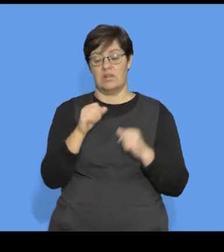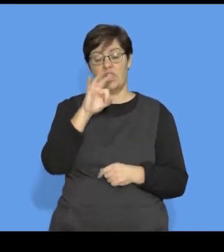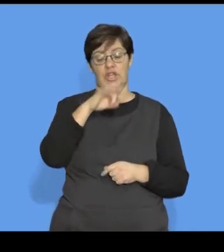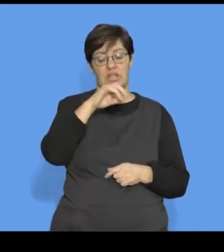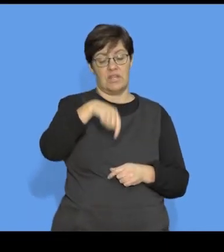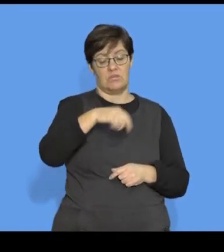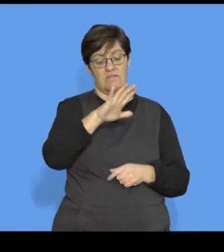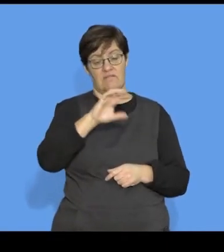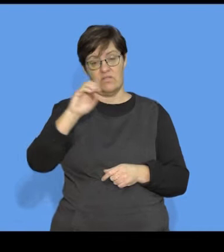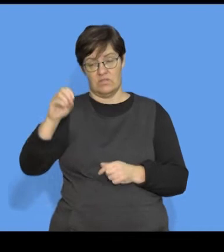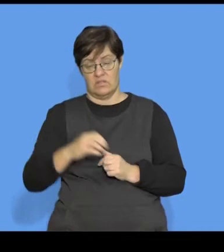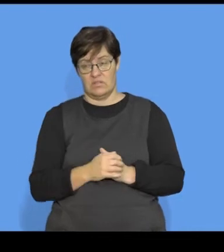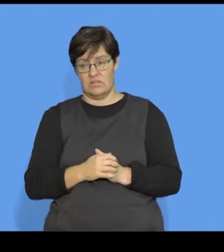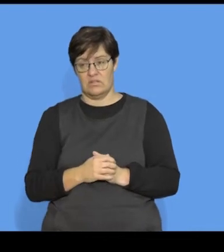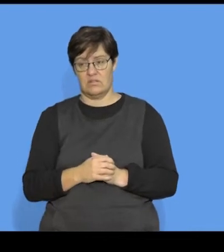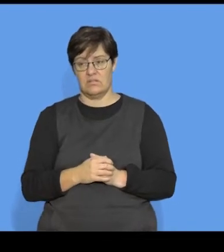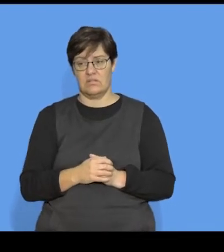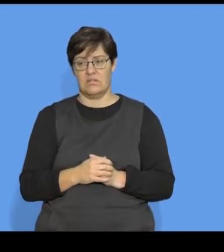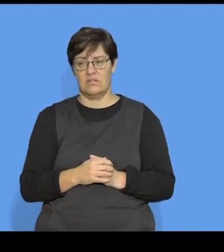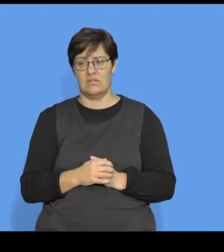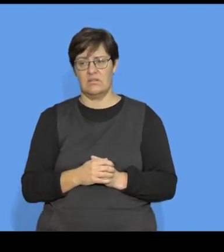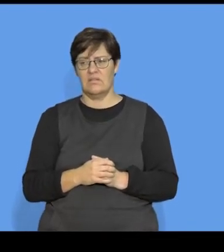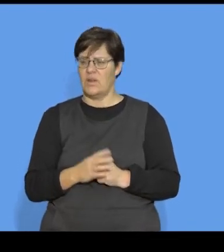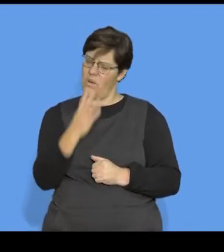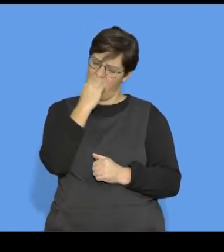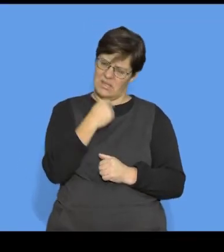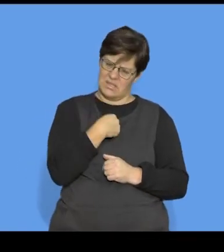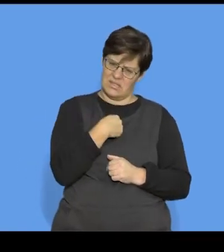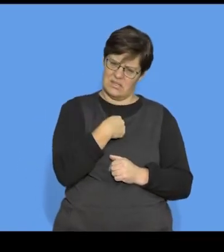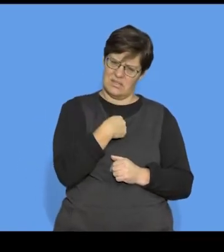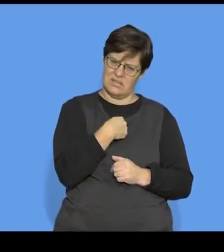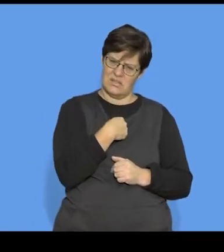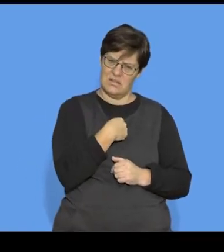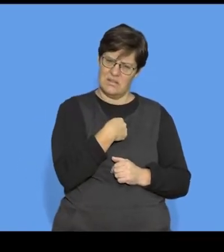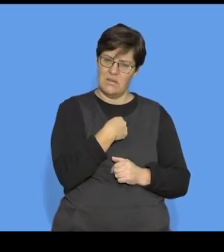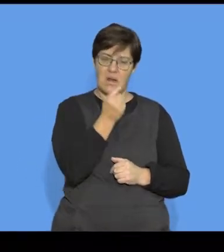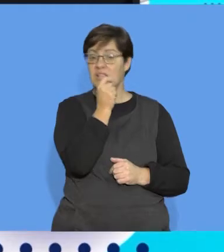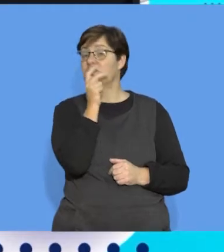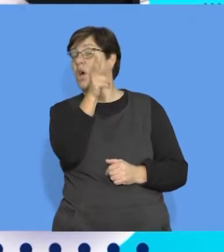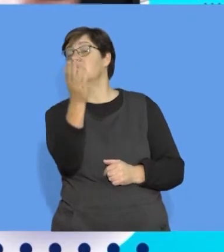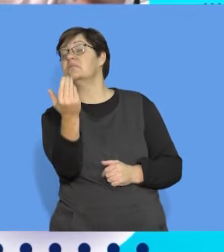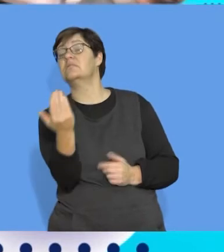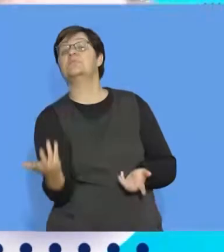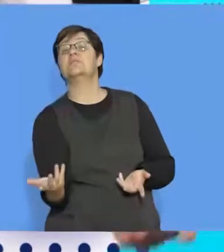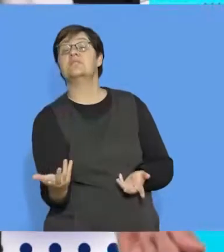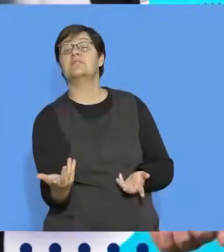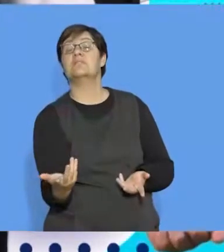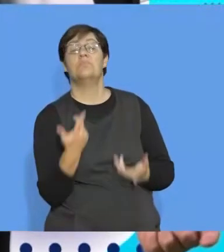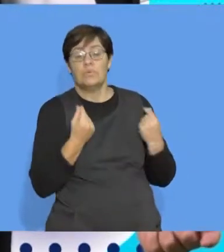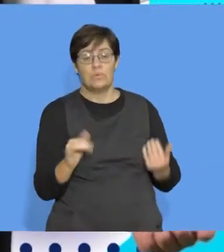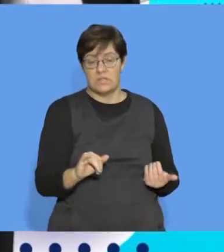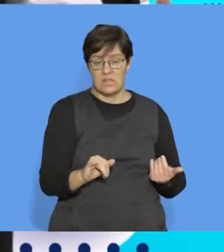selling price of 13,500. The next thing that you ask yourself, come on guys, you should be shouting out the